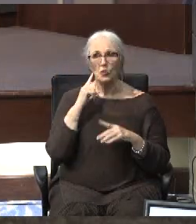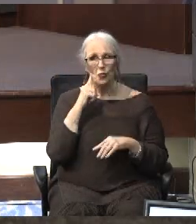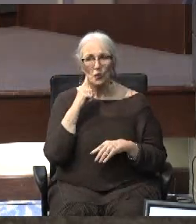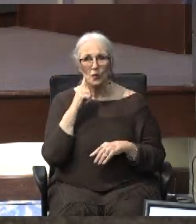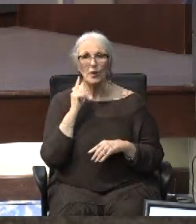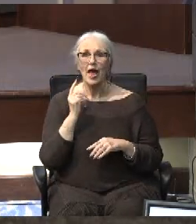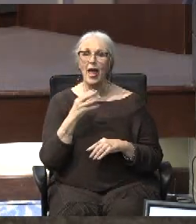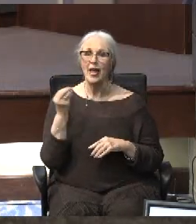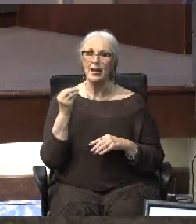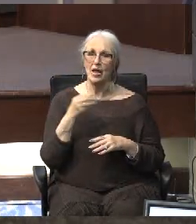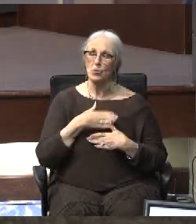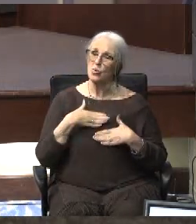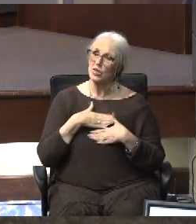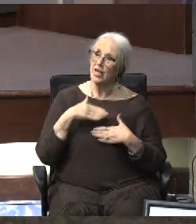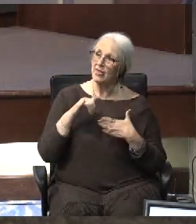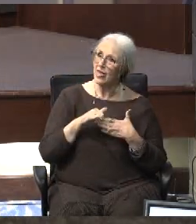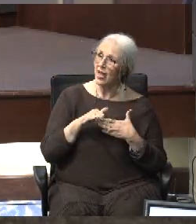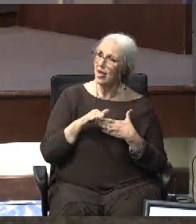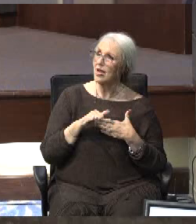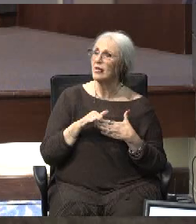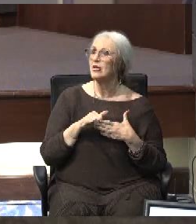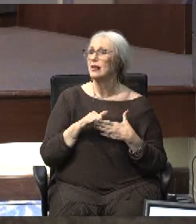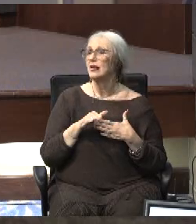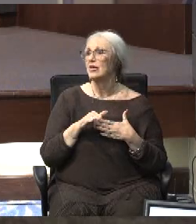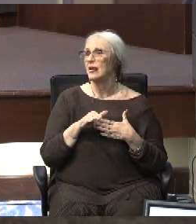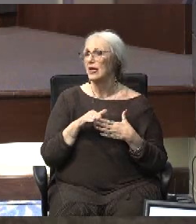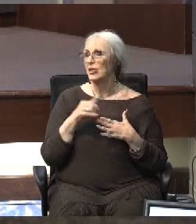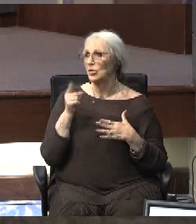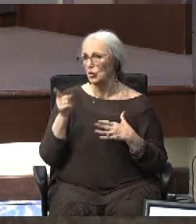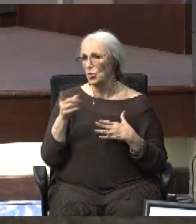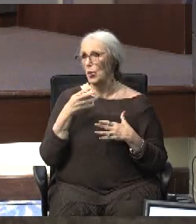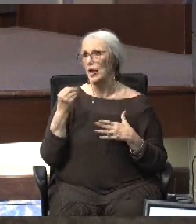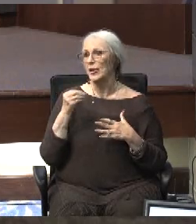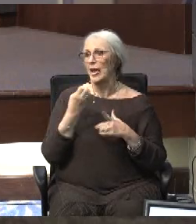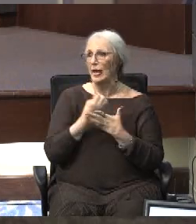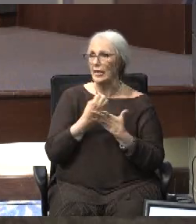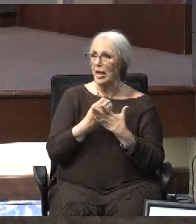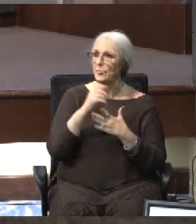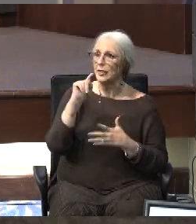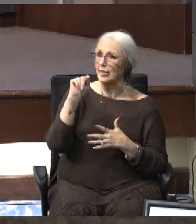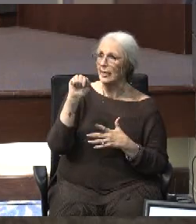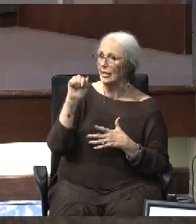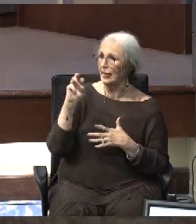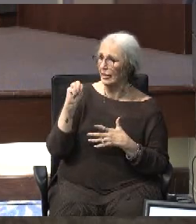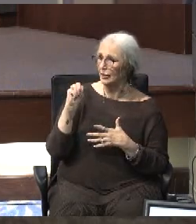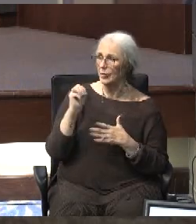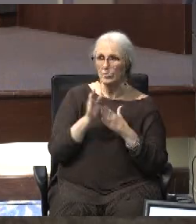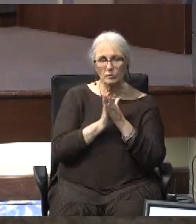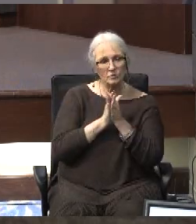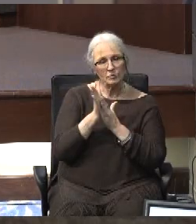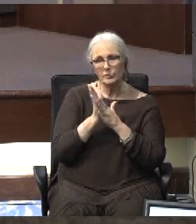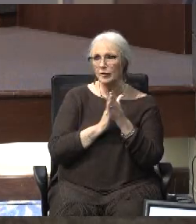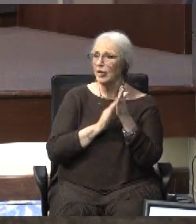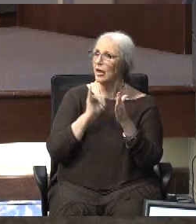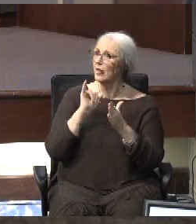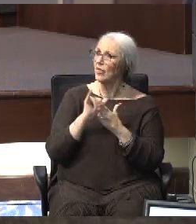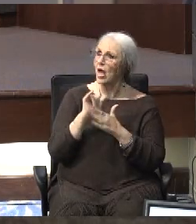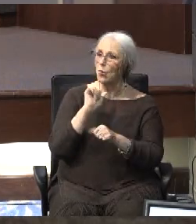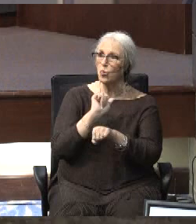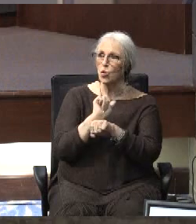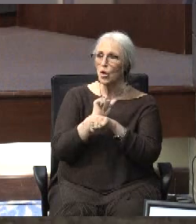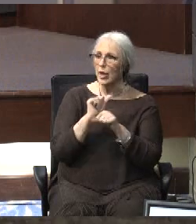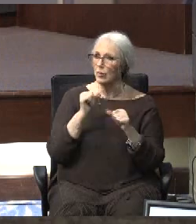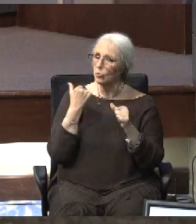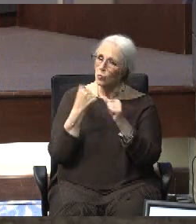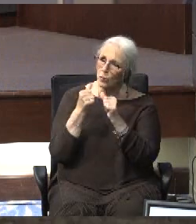and I appreciate that. I appreciate you and our economic development team for being diligent in that work and keeping